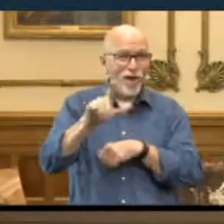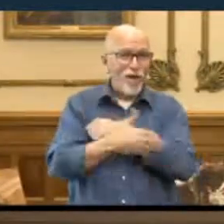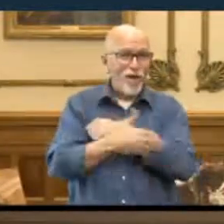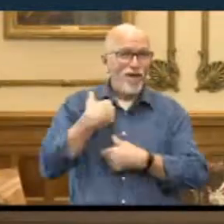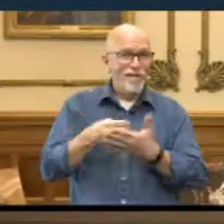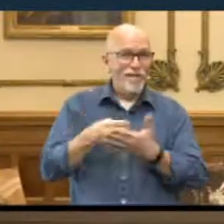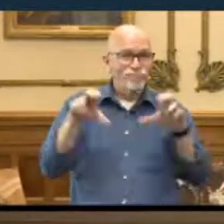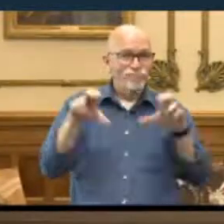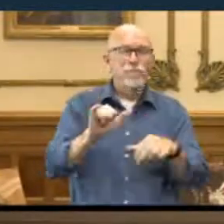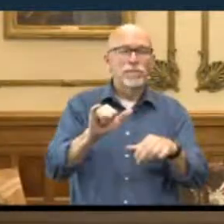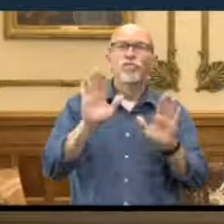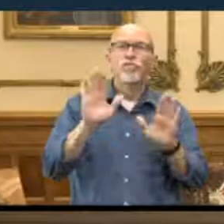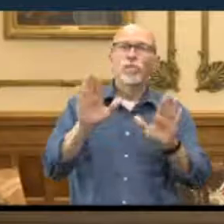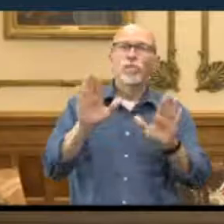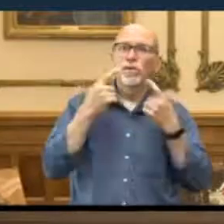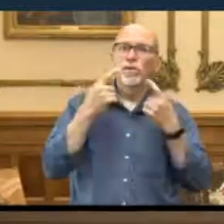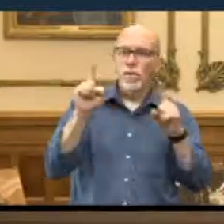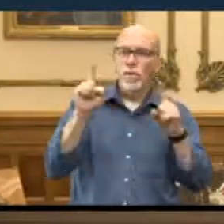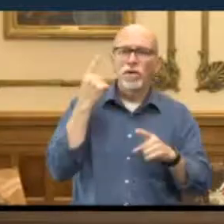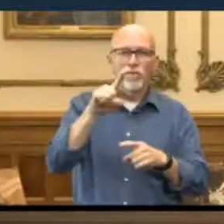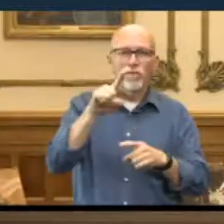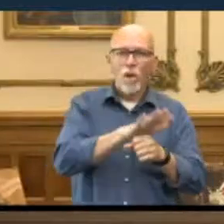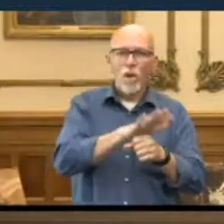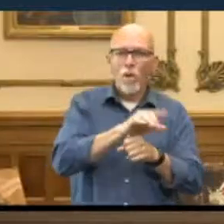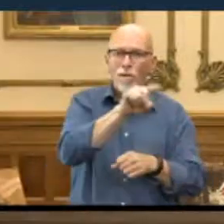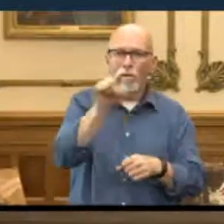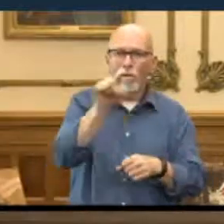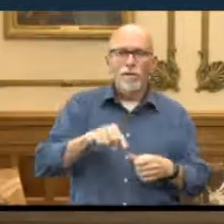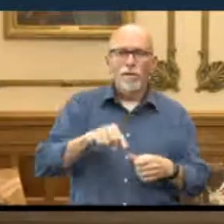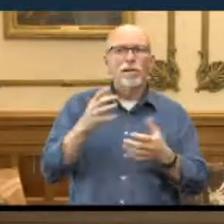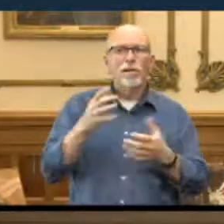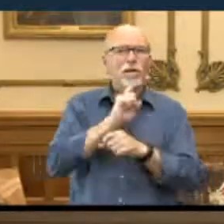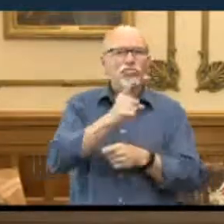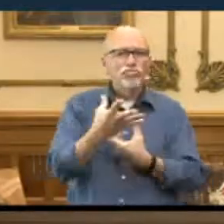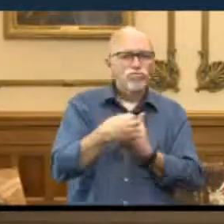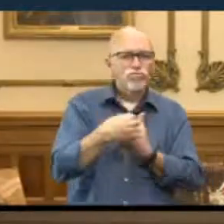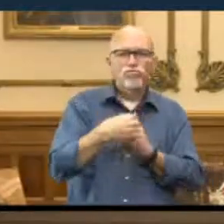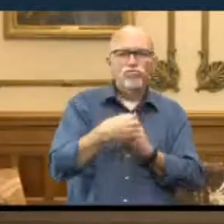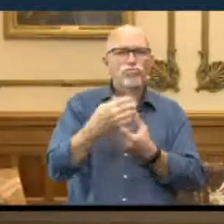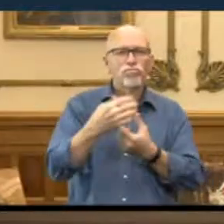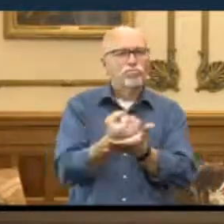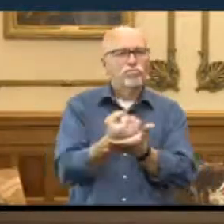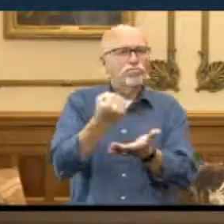great accomplishment to the locals for getting engaged and partnering